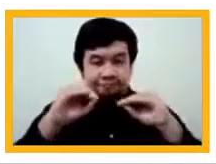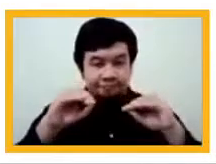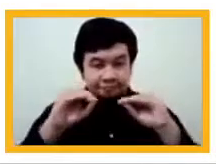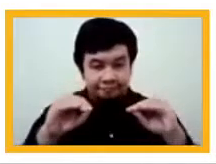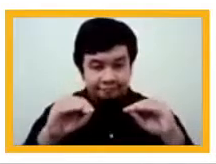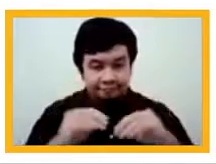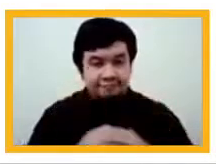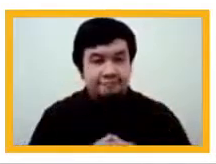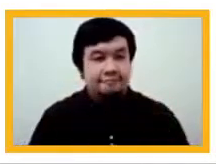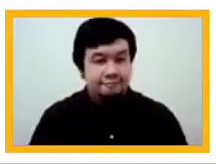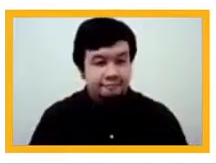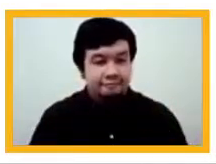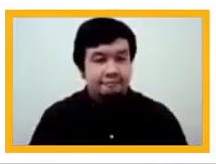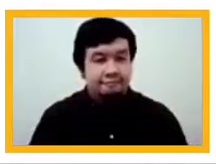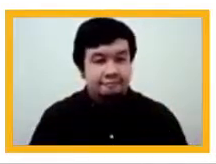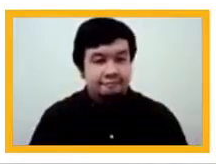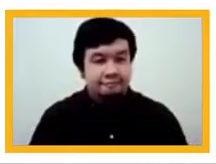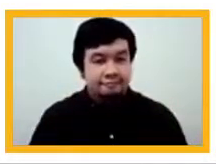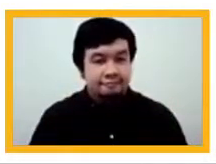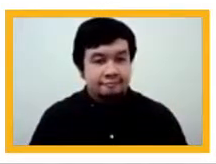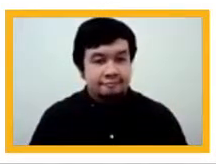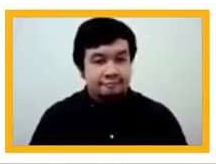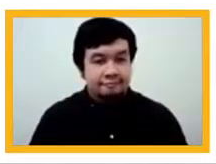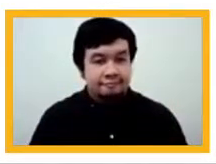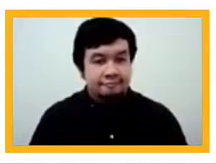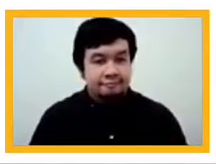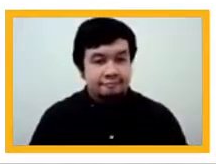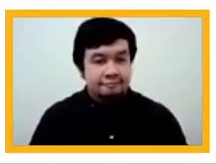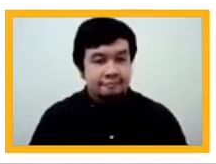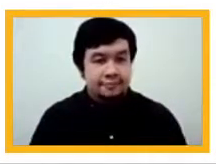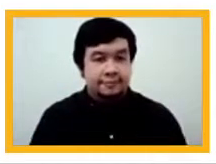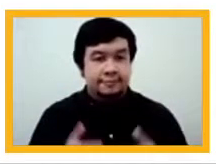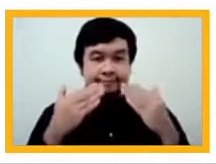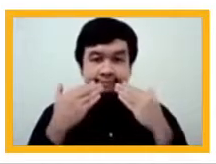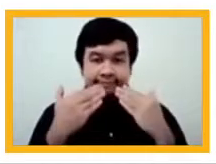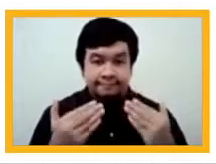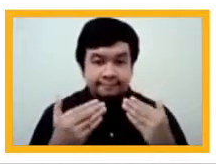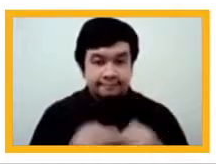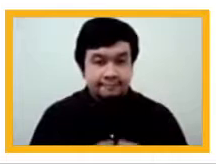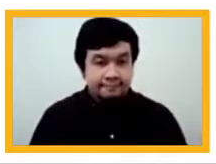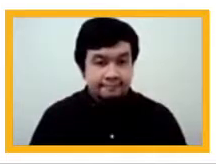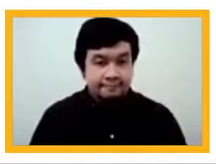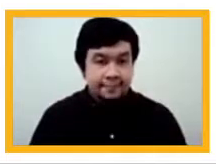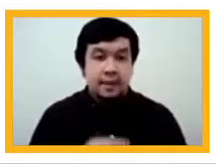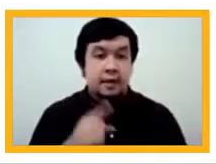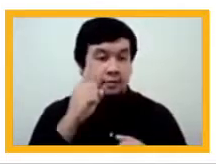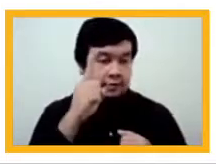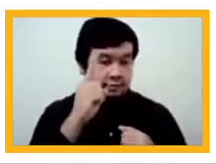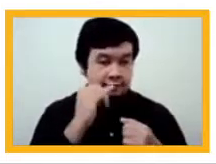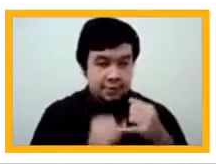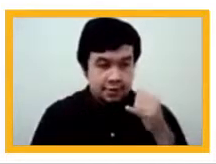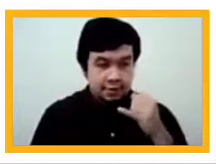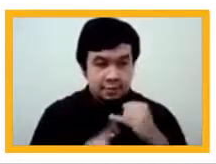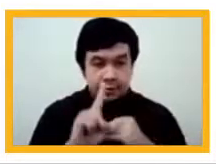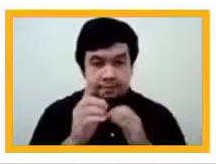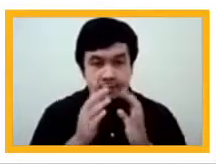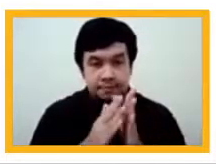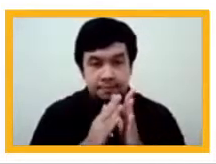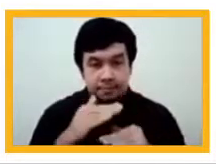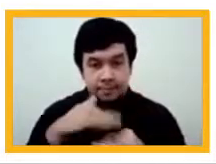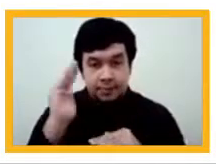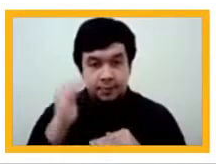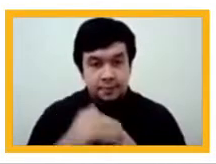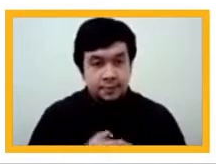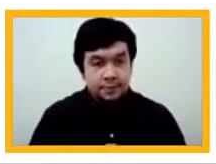So, and last one is except in addition to